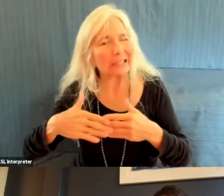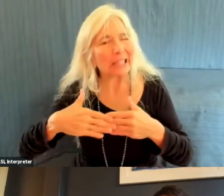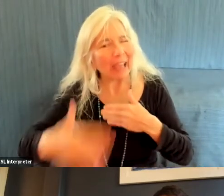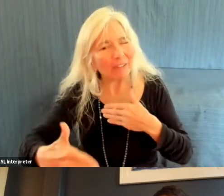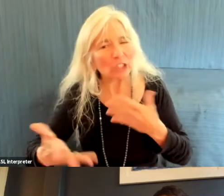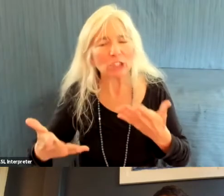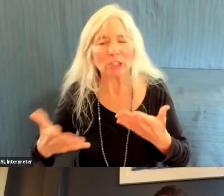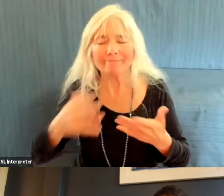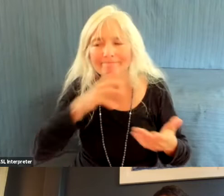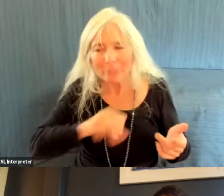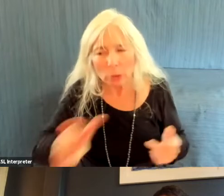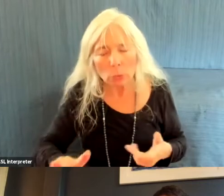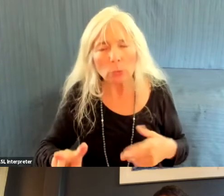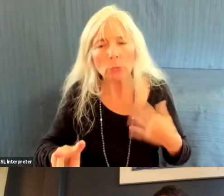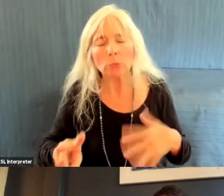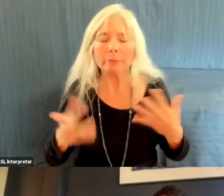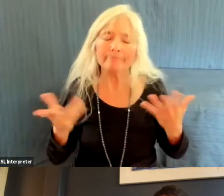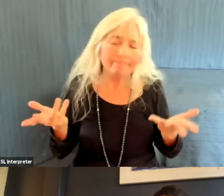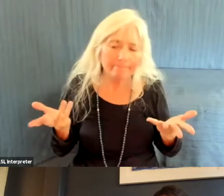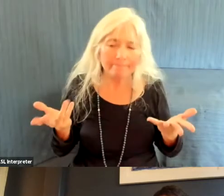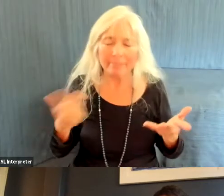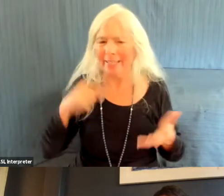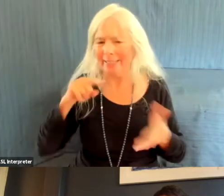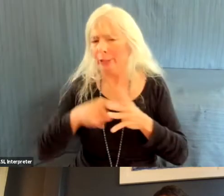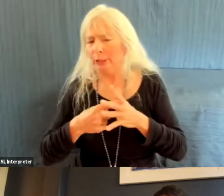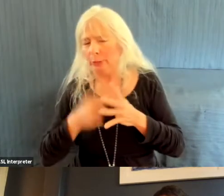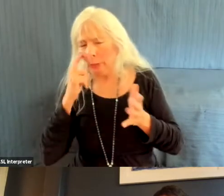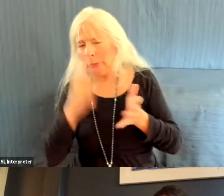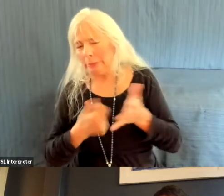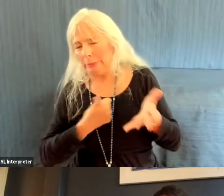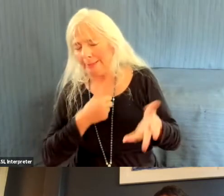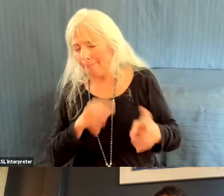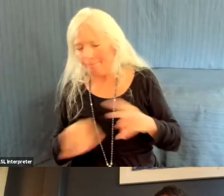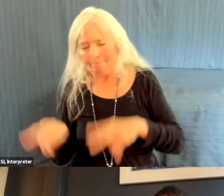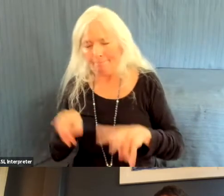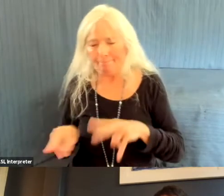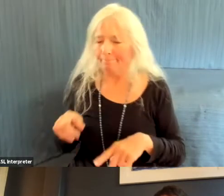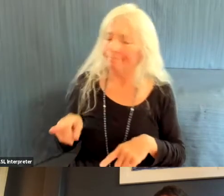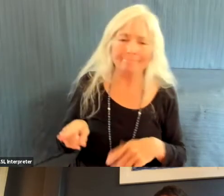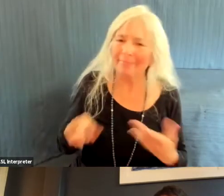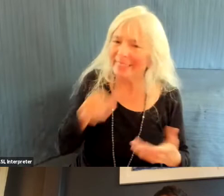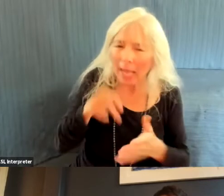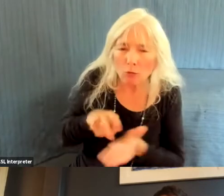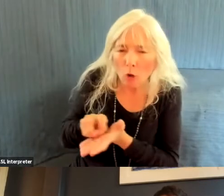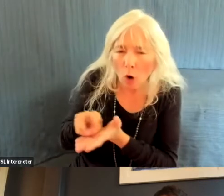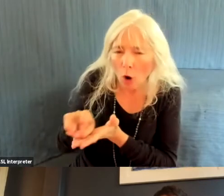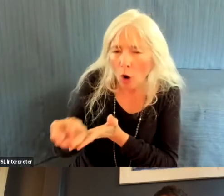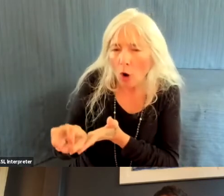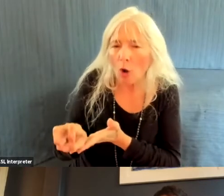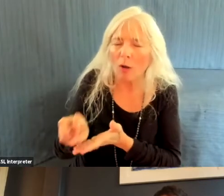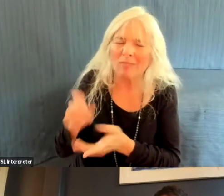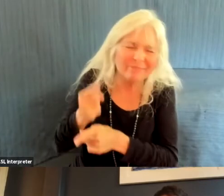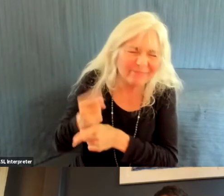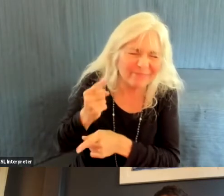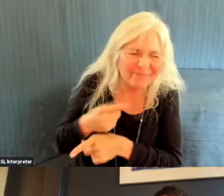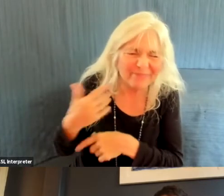going to age 2, I started to notice other things as far as him not crawling or crawling